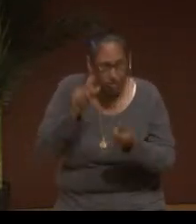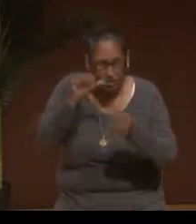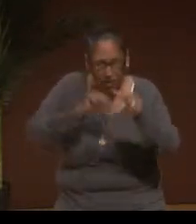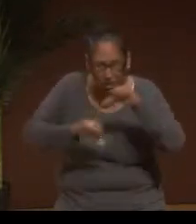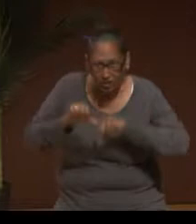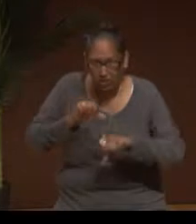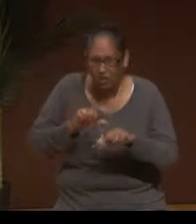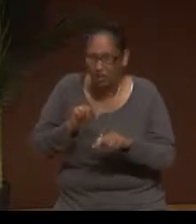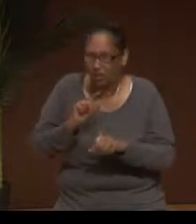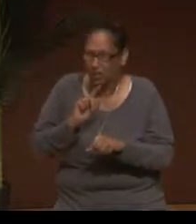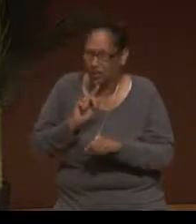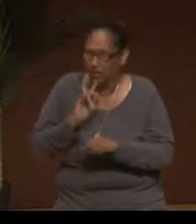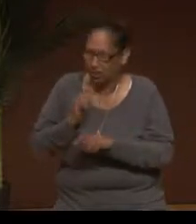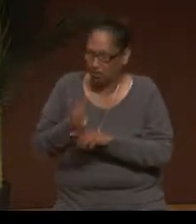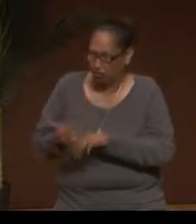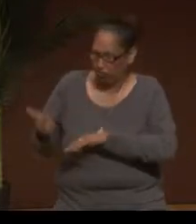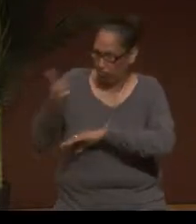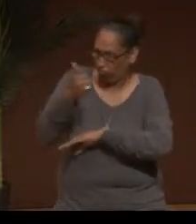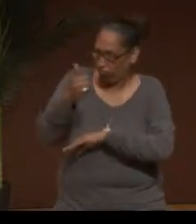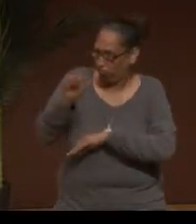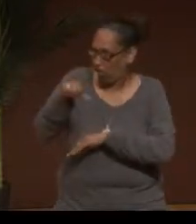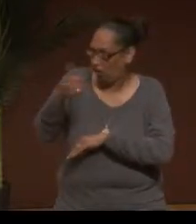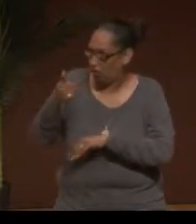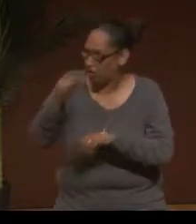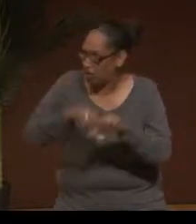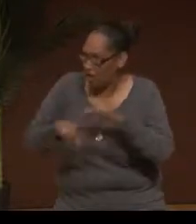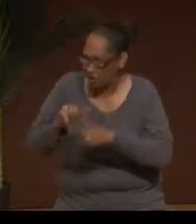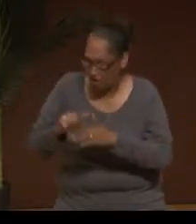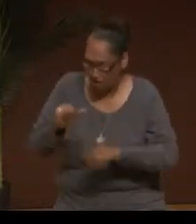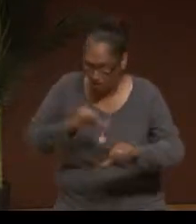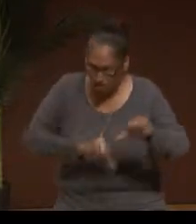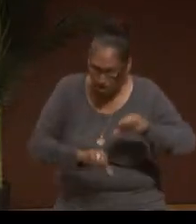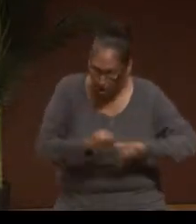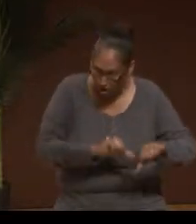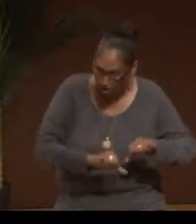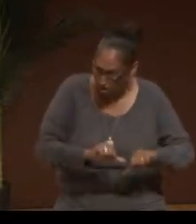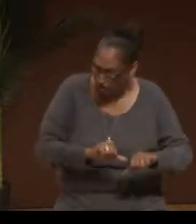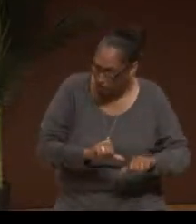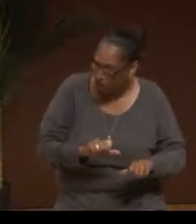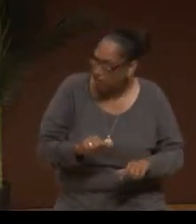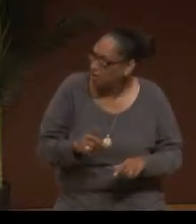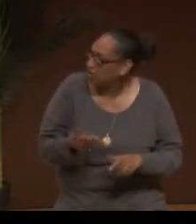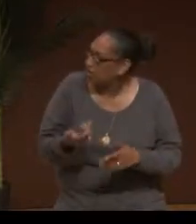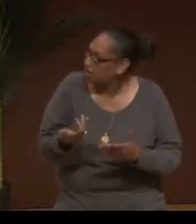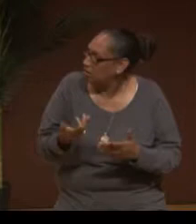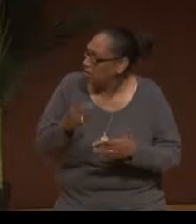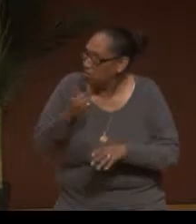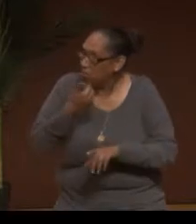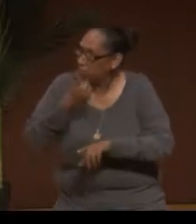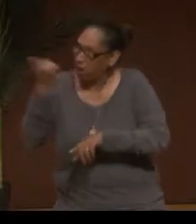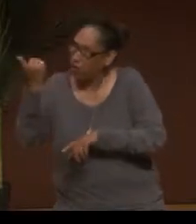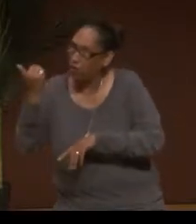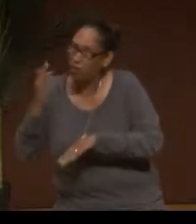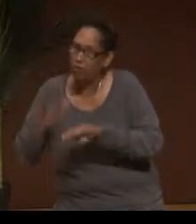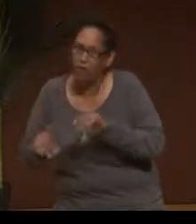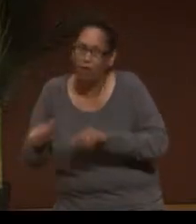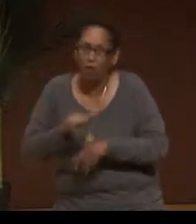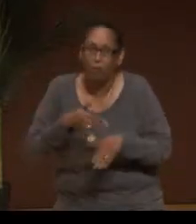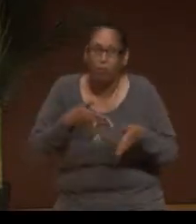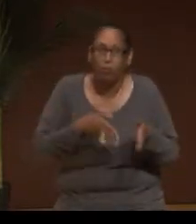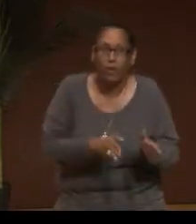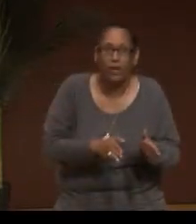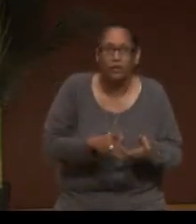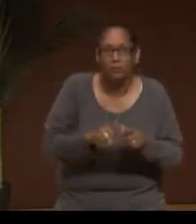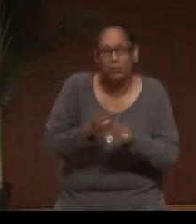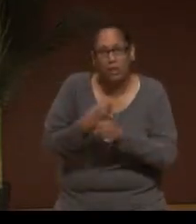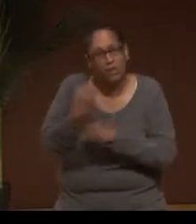is superior to other kinds of knowledge? That scientific forms of knowledge production are in some ways better than other ways of making